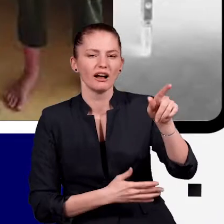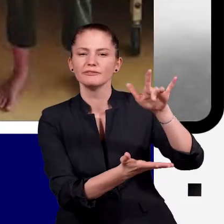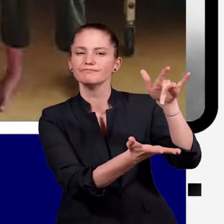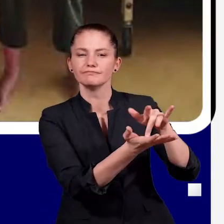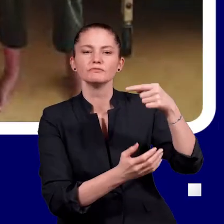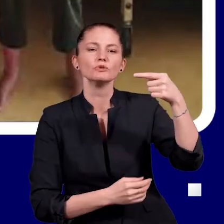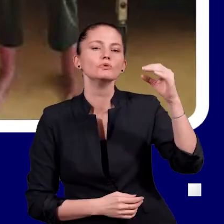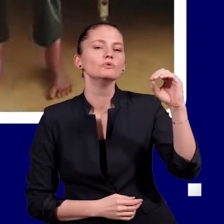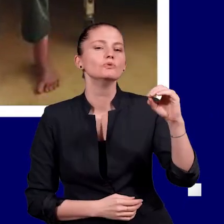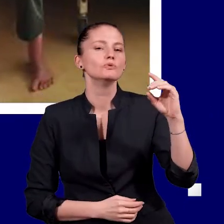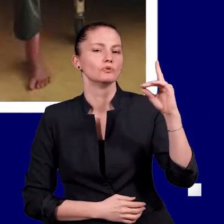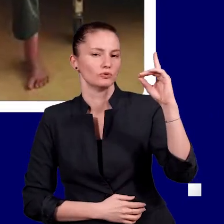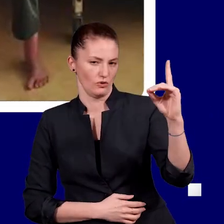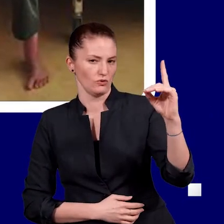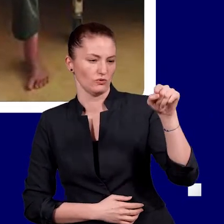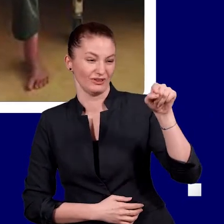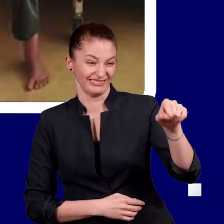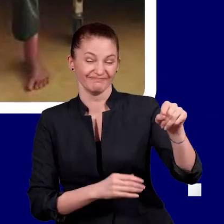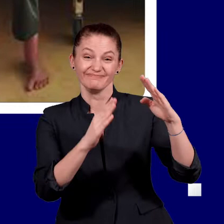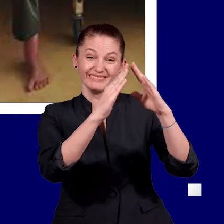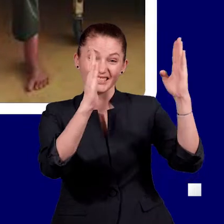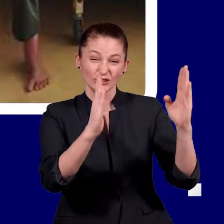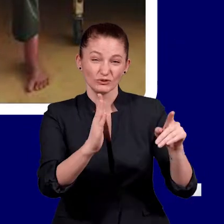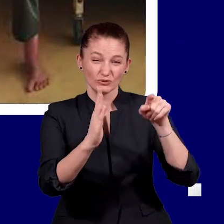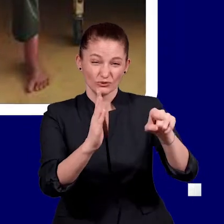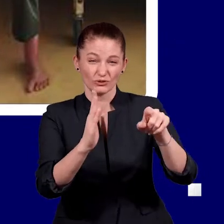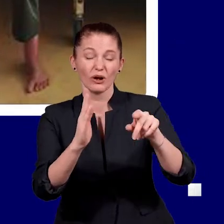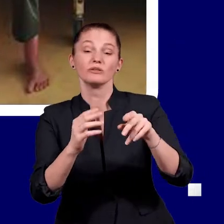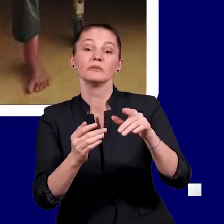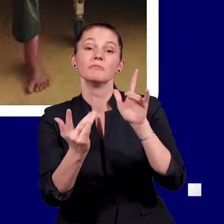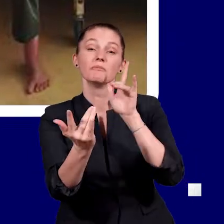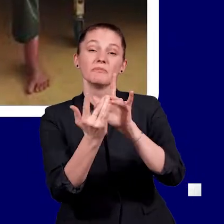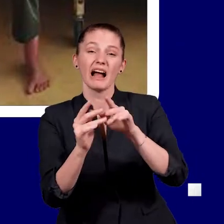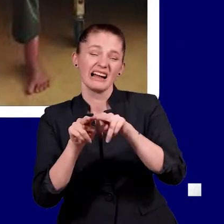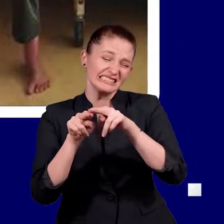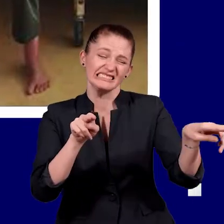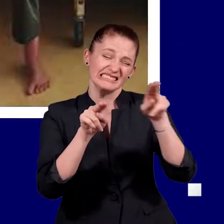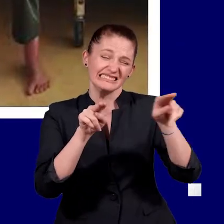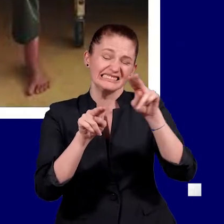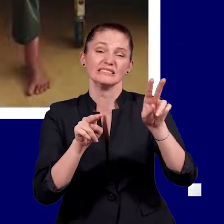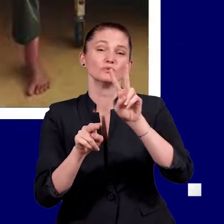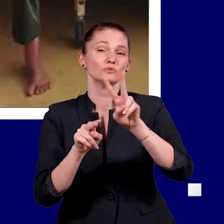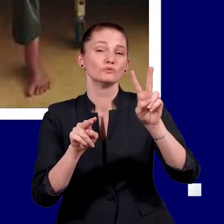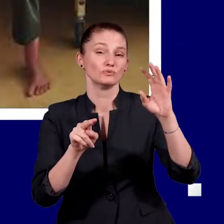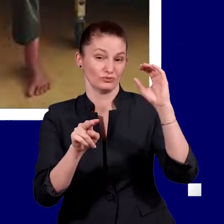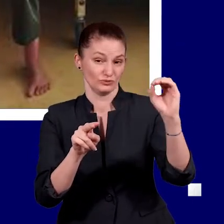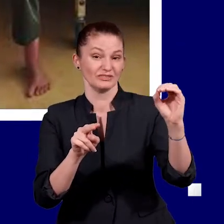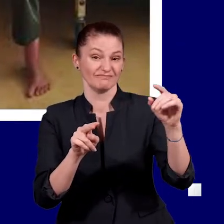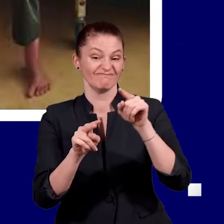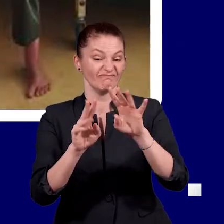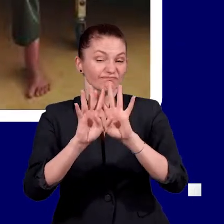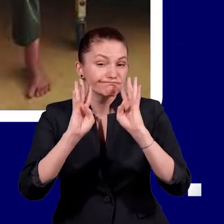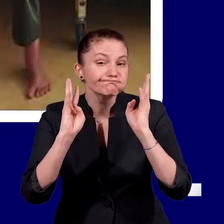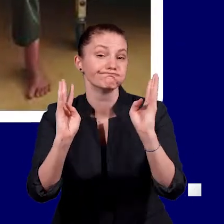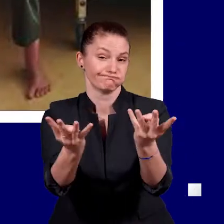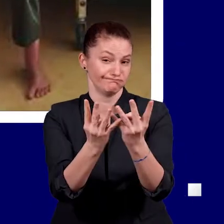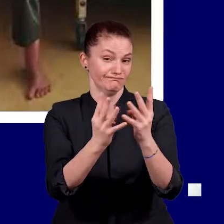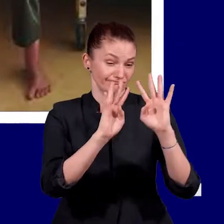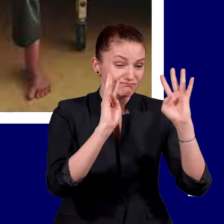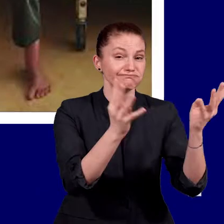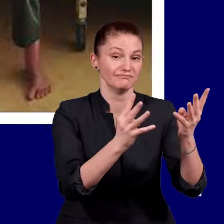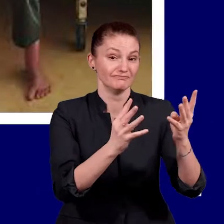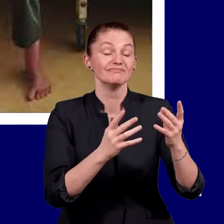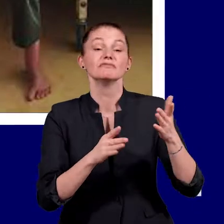funds. Fact. EU funds were used to fund a 220-bed institution in